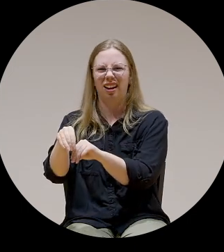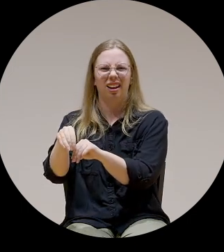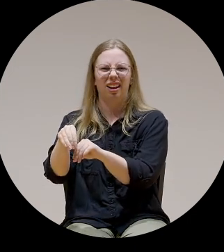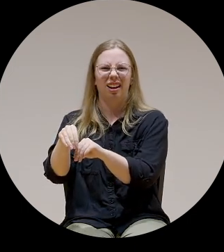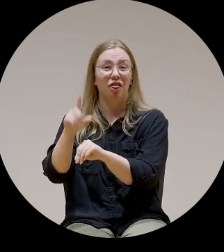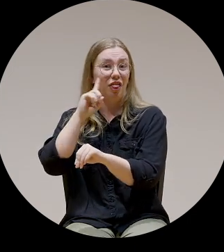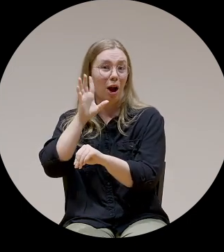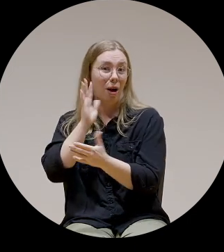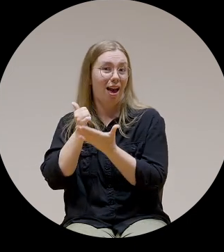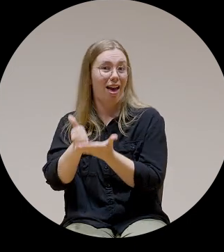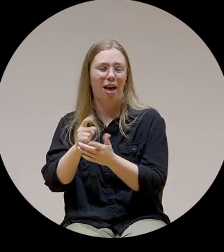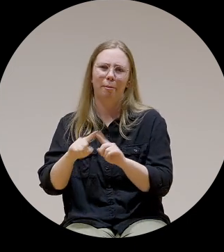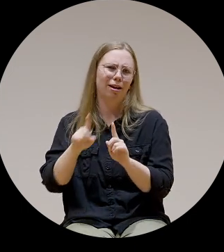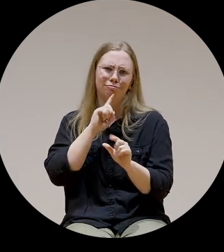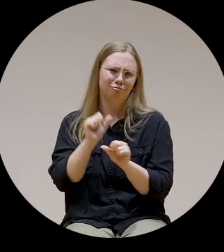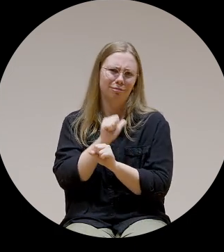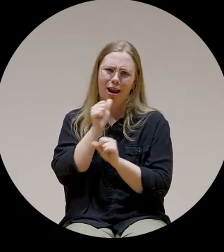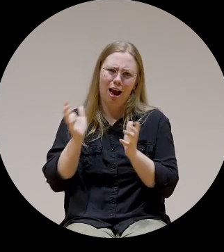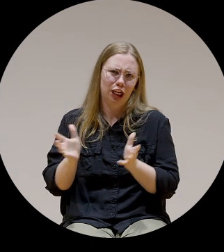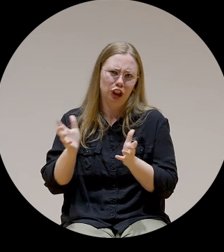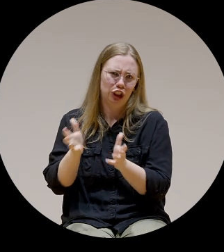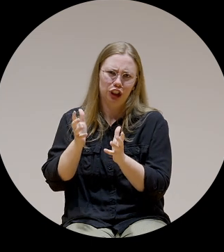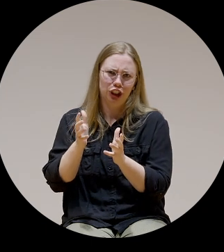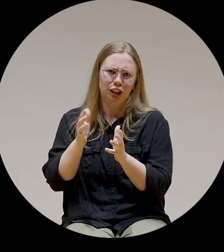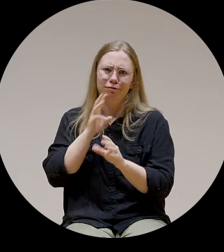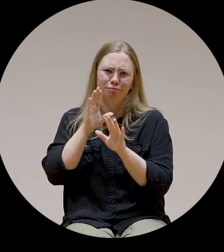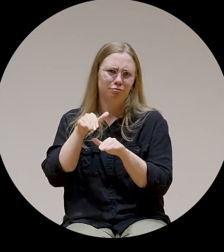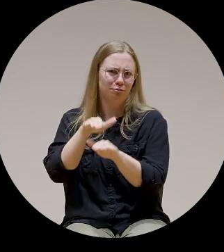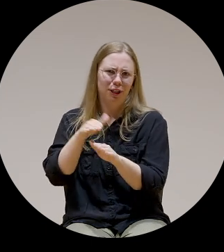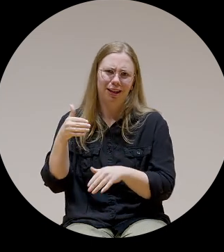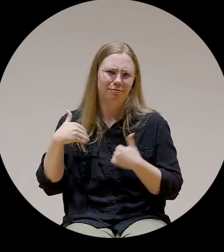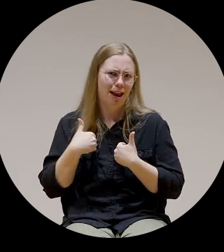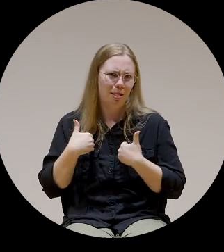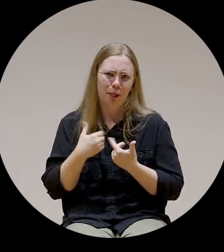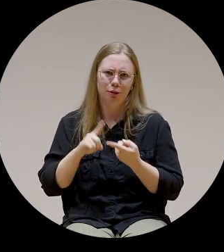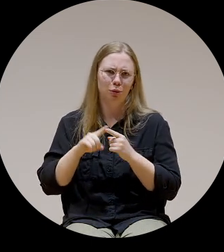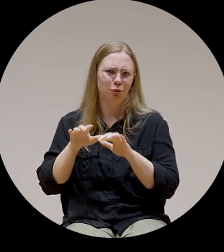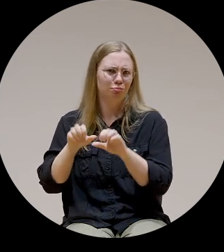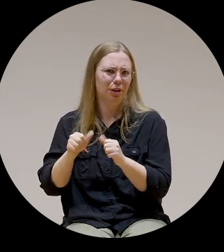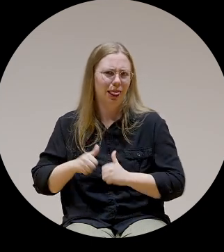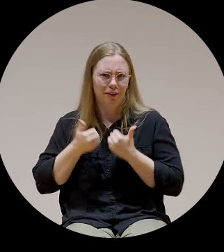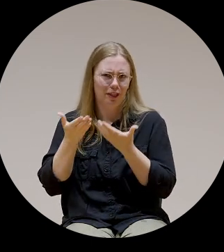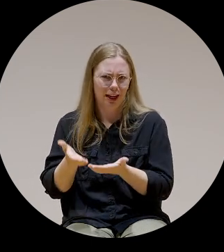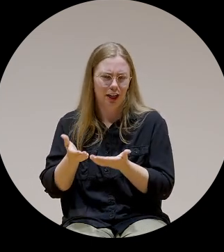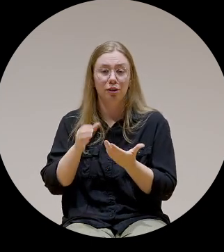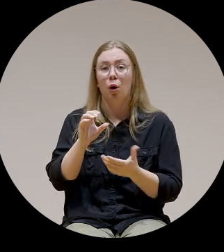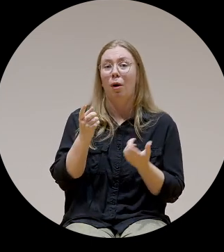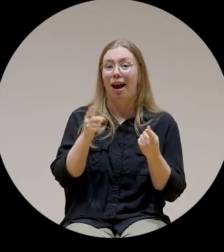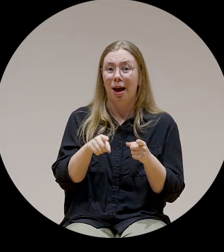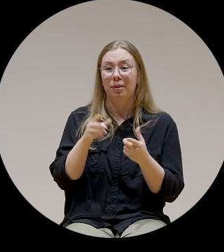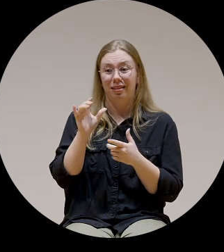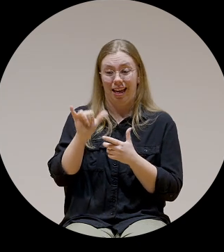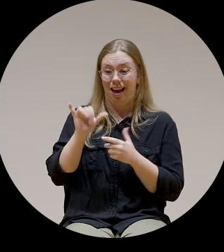really encourage marine life to live there the way that they were originally thought they might do. The Shinnecock are further cut